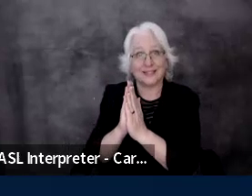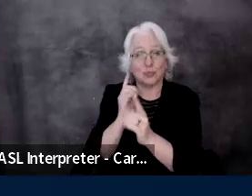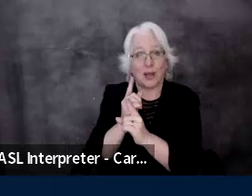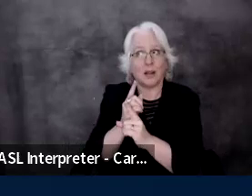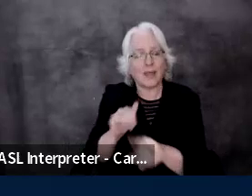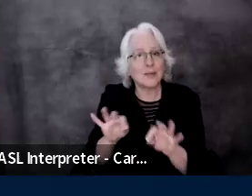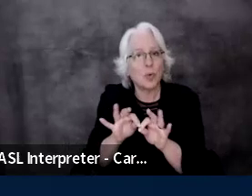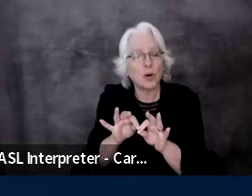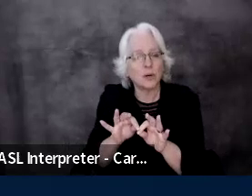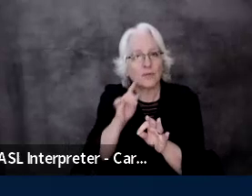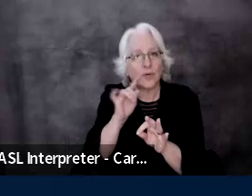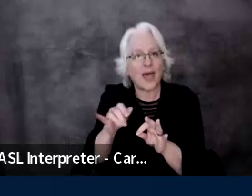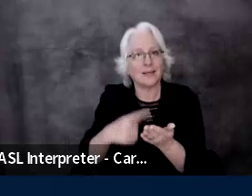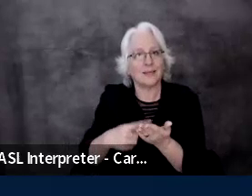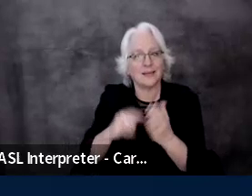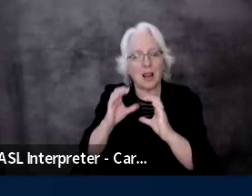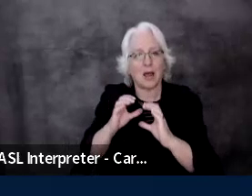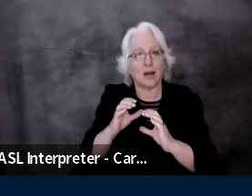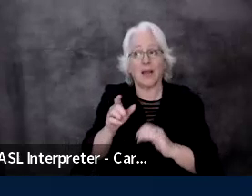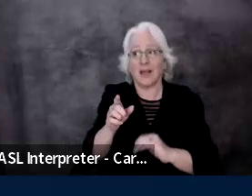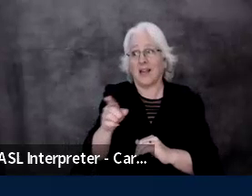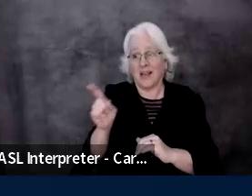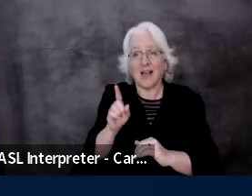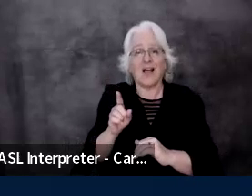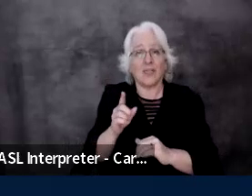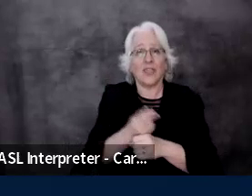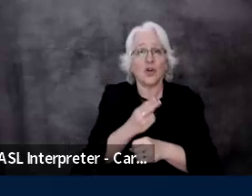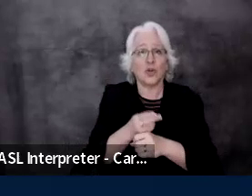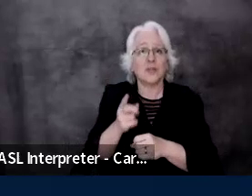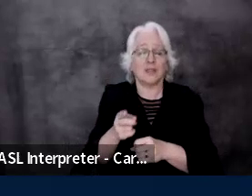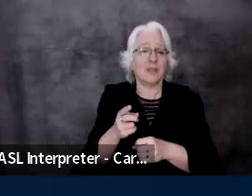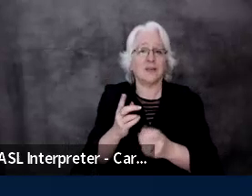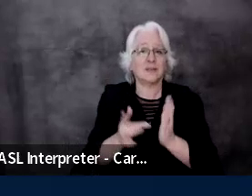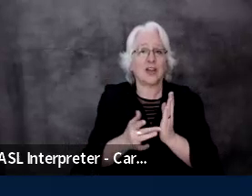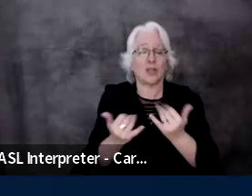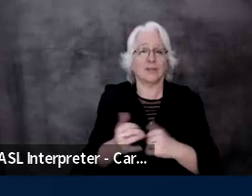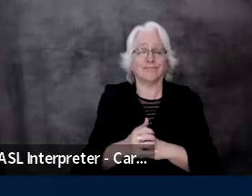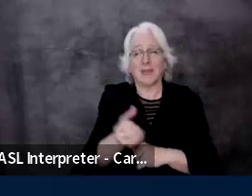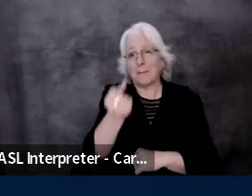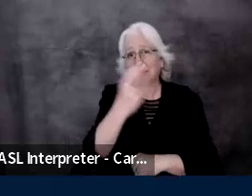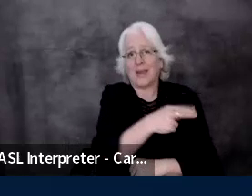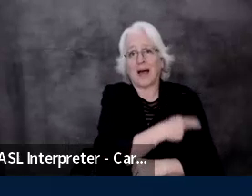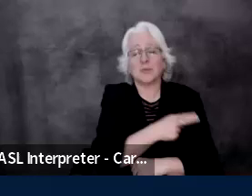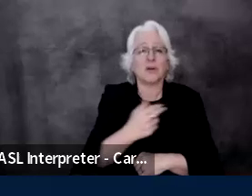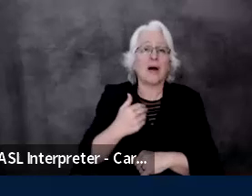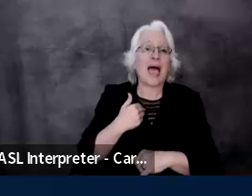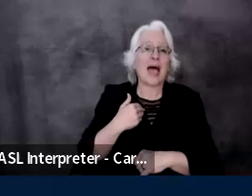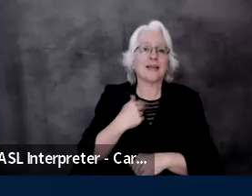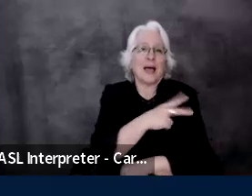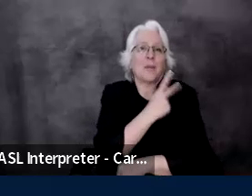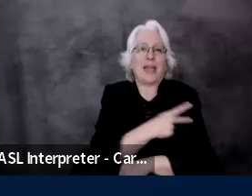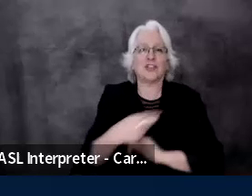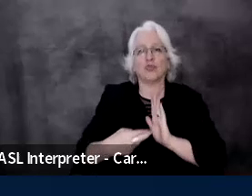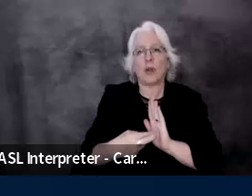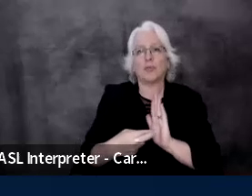because they're using these technologies now. And, a lot of hospitals have patient representatives on their boards. I mean,